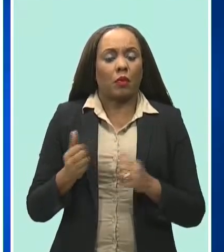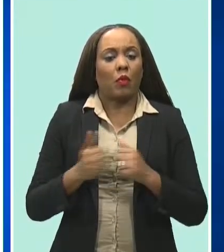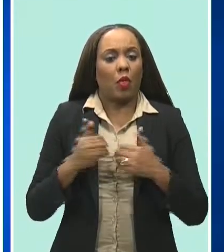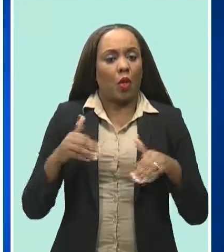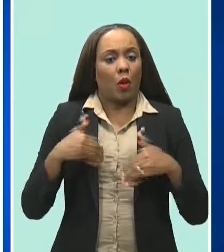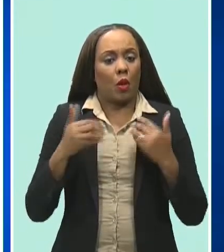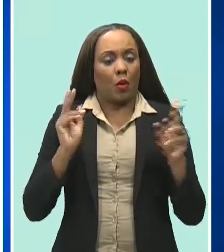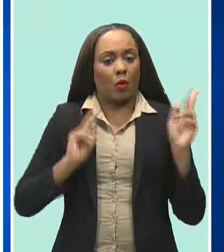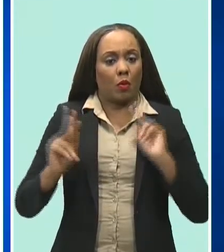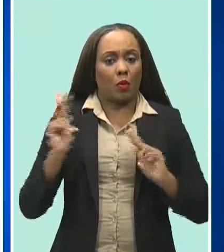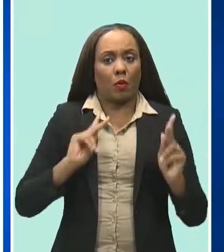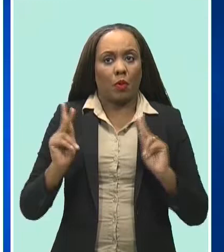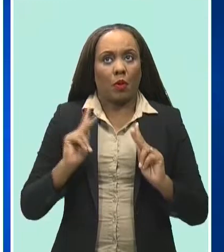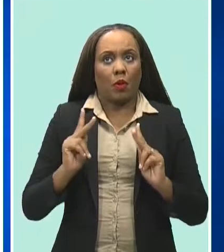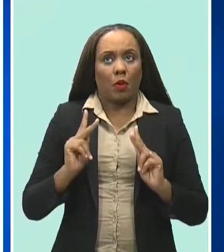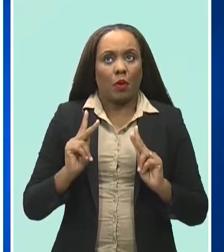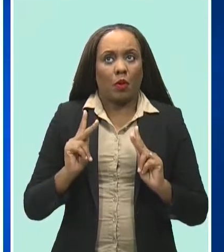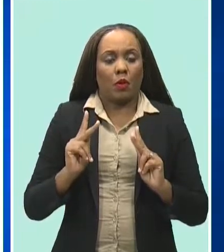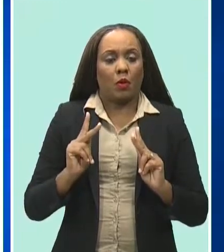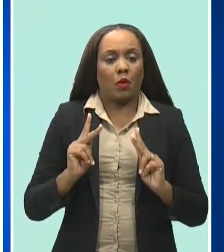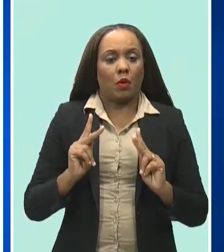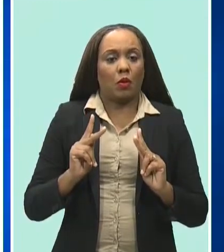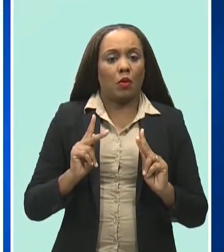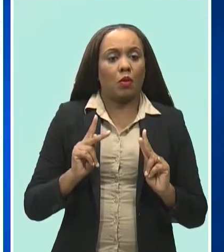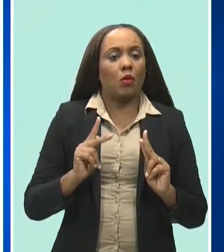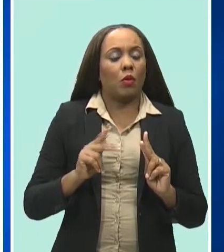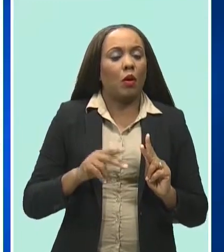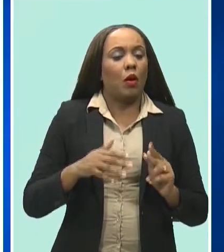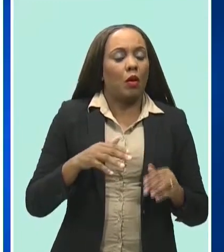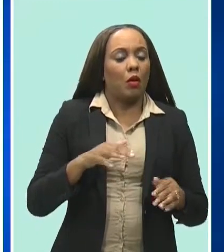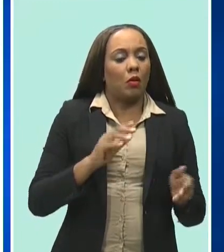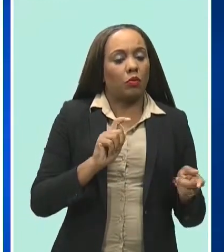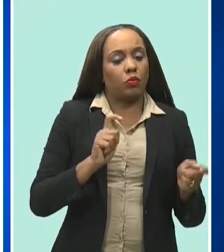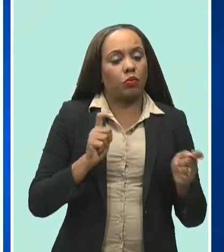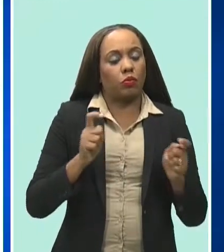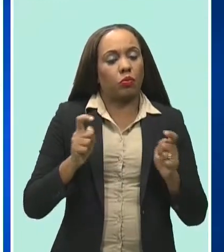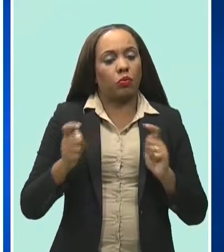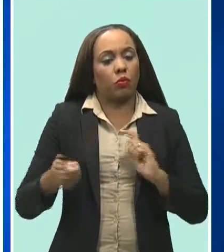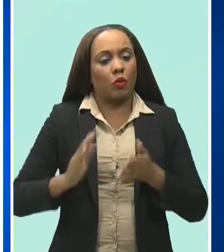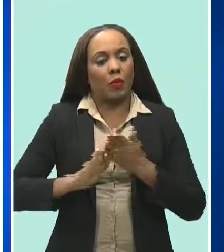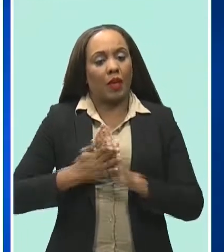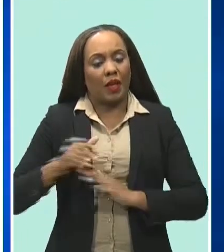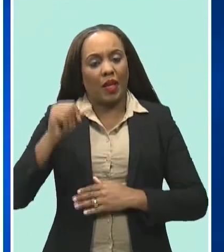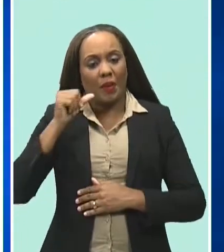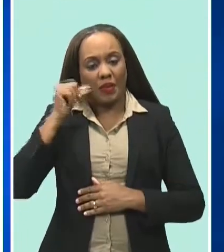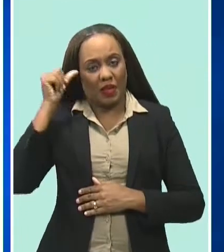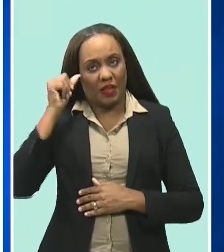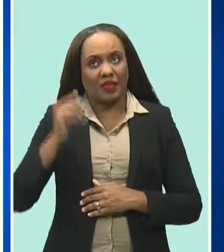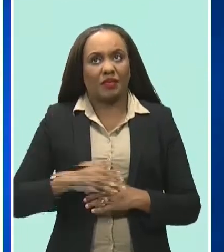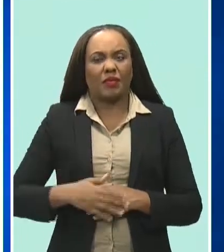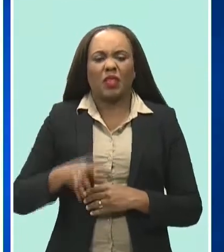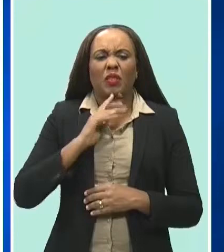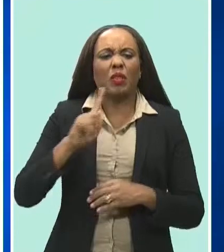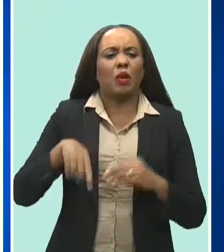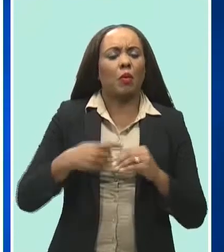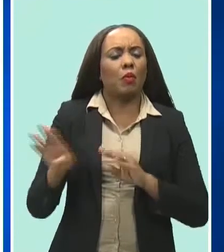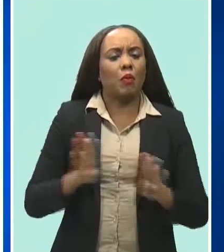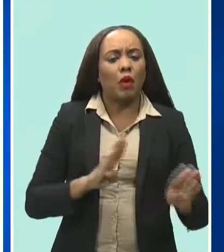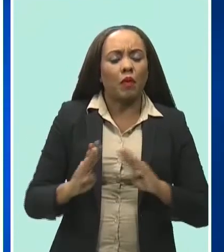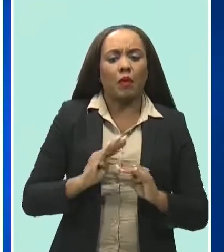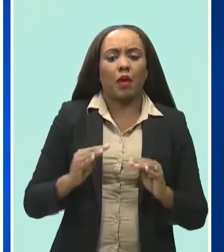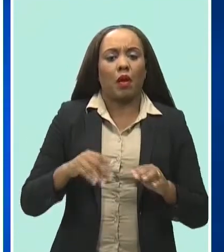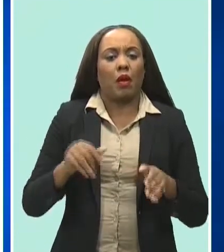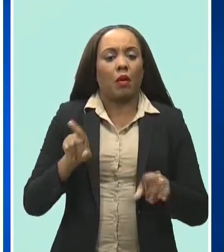adolescents who were transitioning into adulthood. The principal of the school that prides itself on addressing behavior and offers emotional